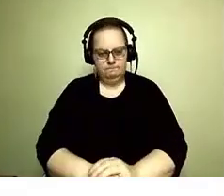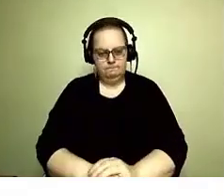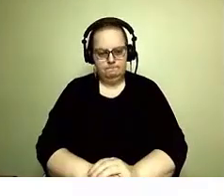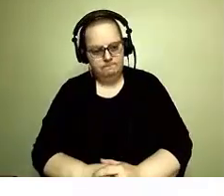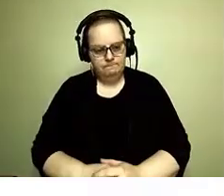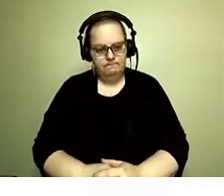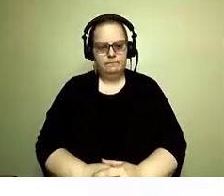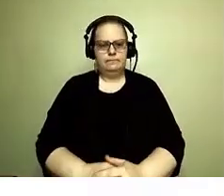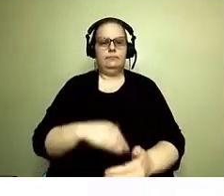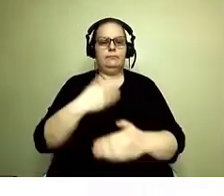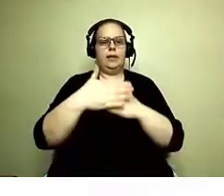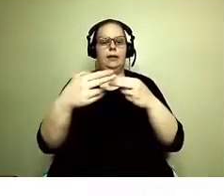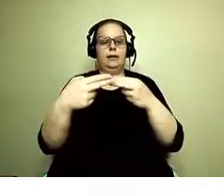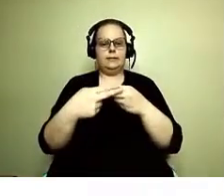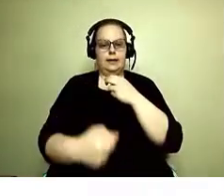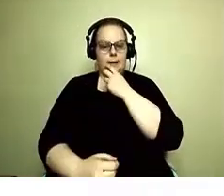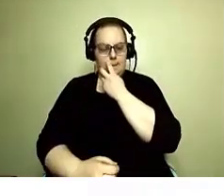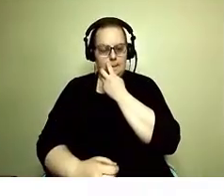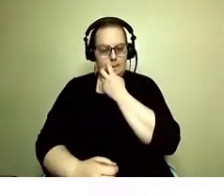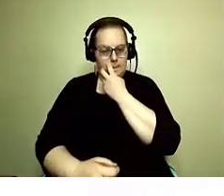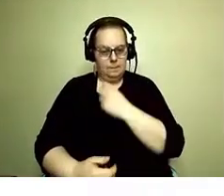The next slide, please.